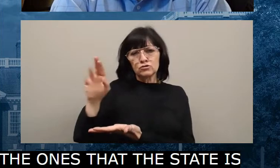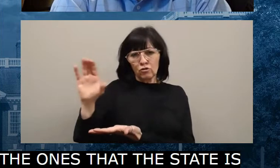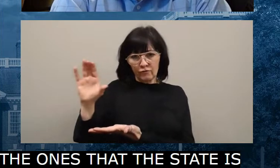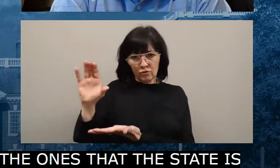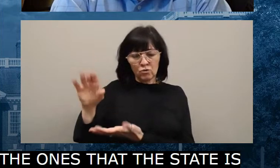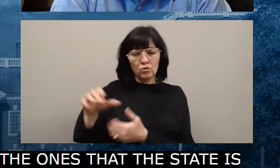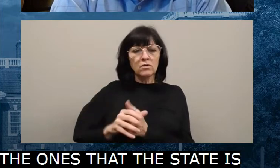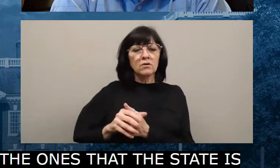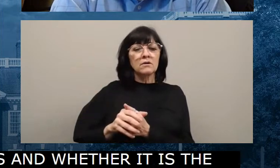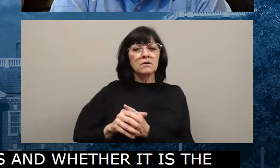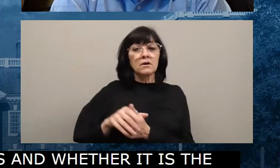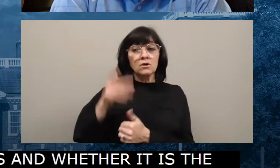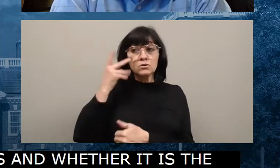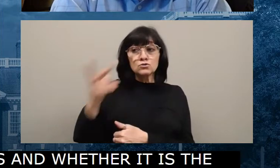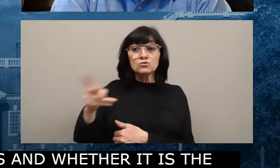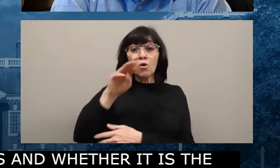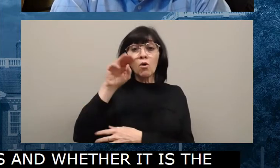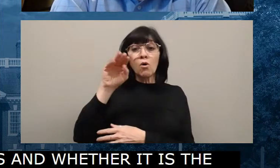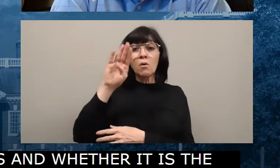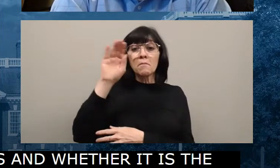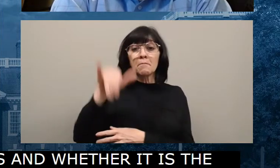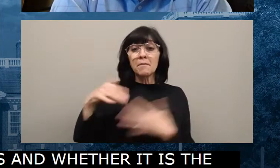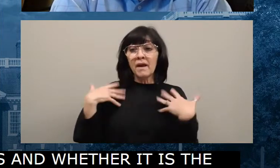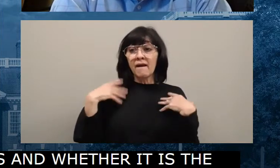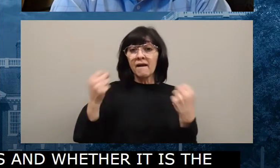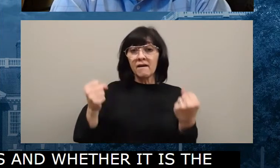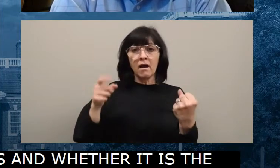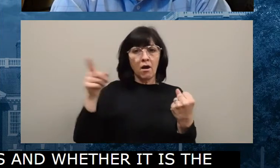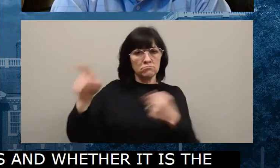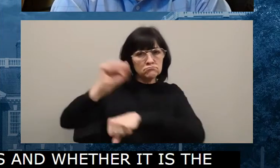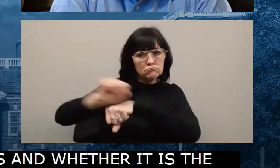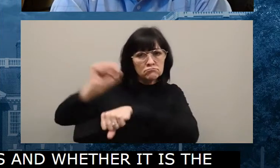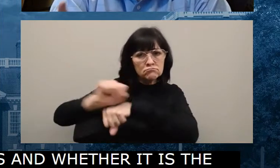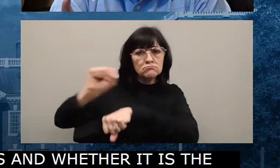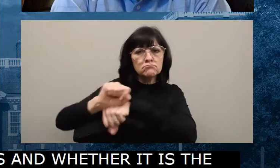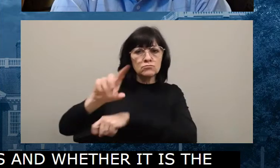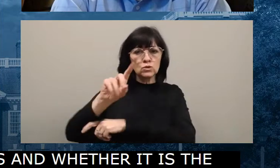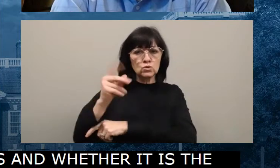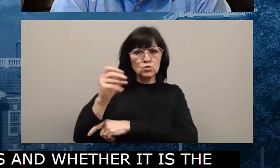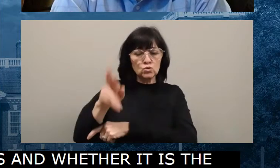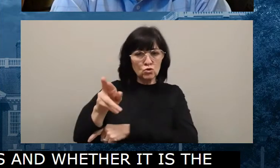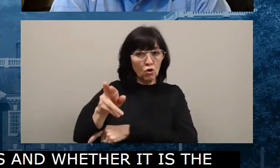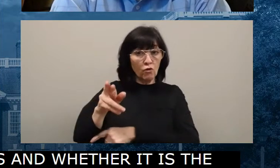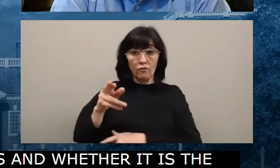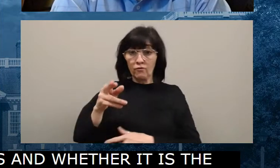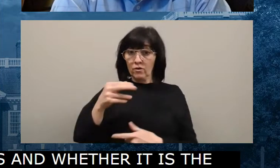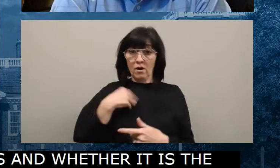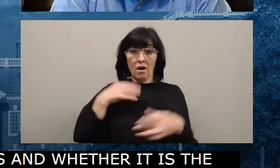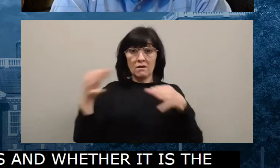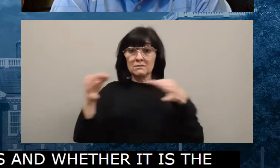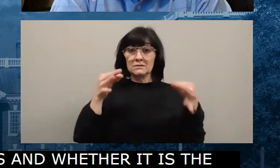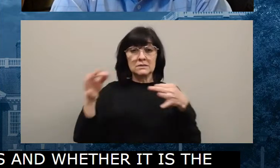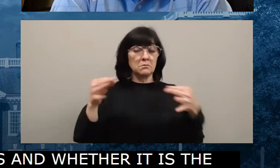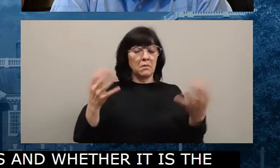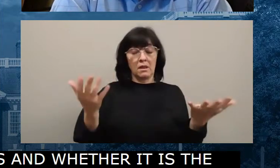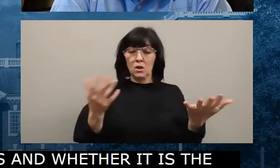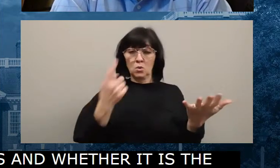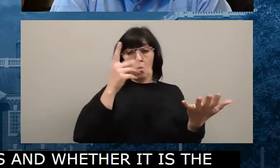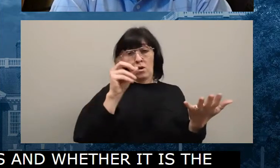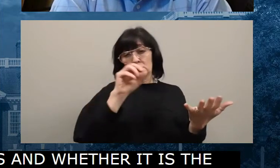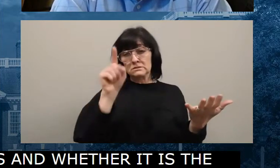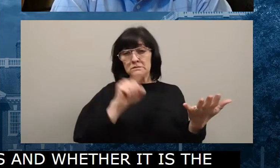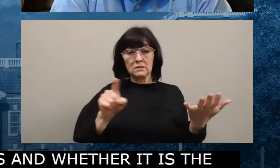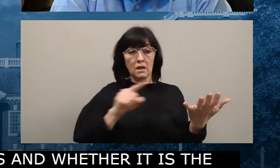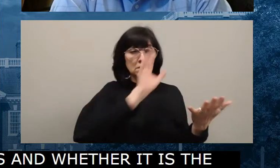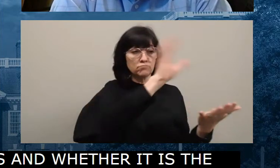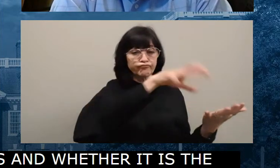know Bay Health was doing something down in Dover as well. So there are, when I say dozens, really dozens of opportunities across the state